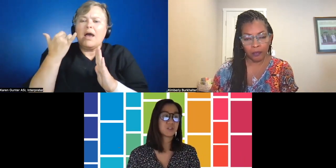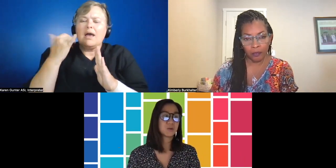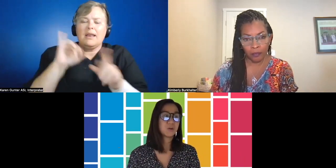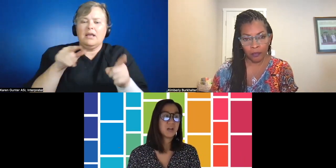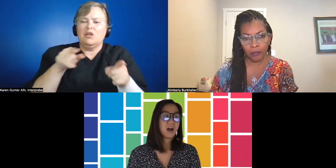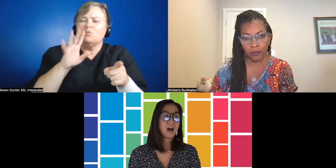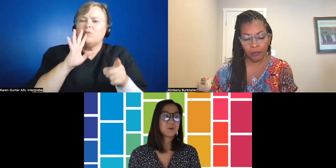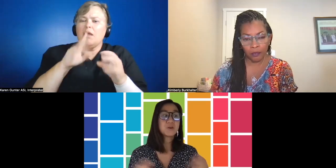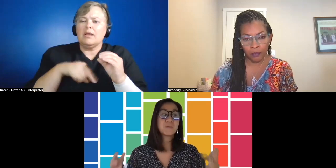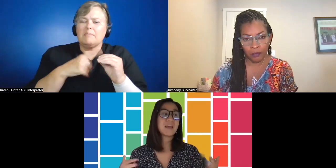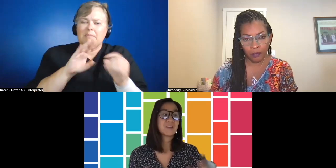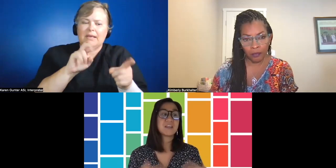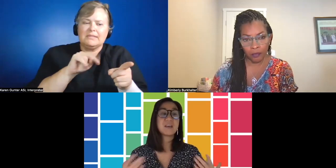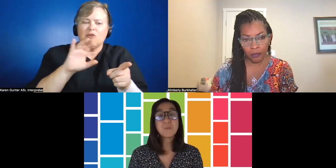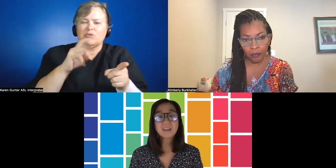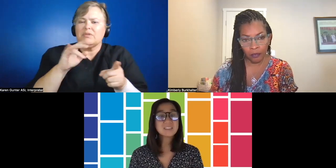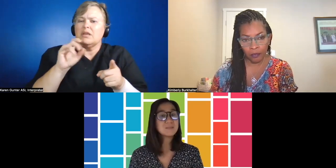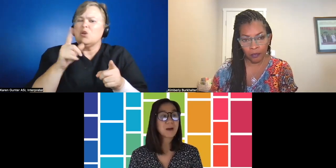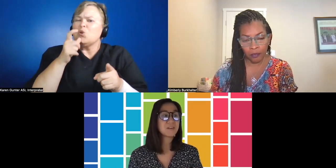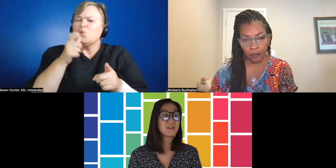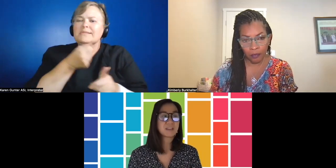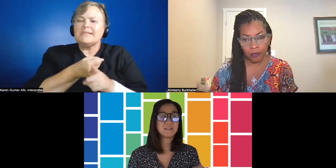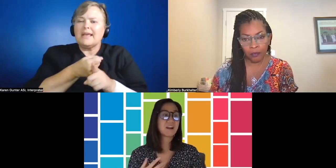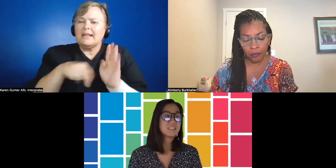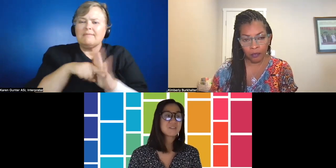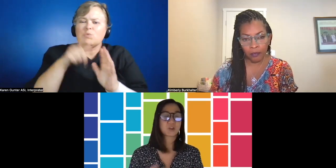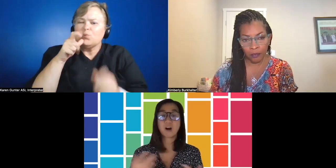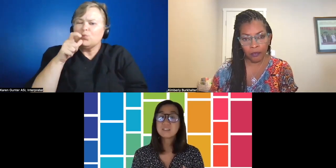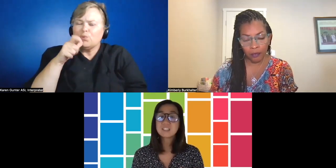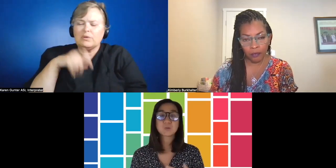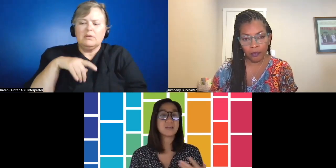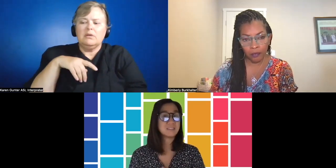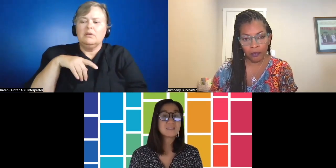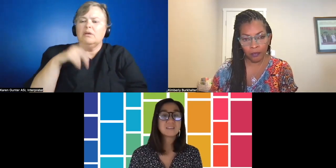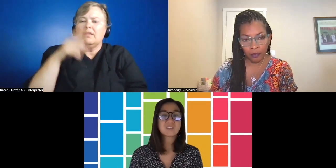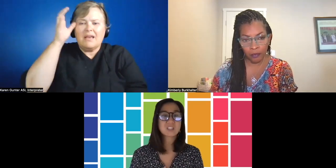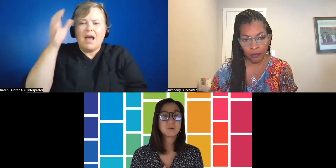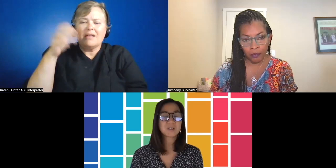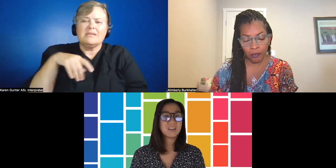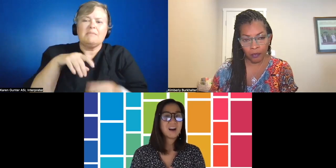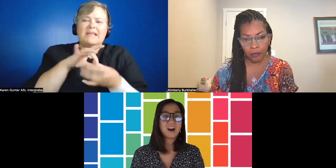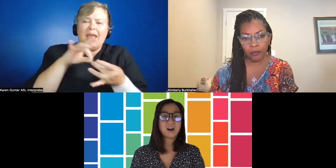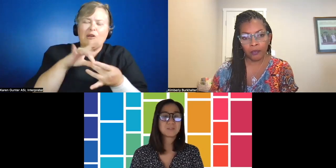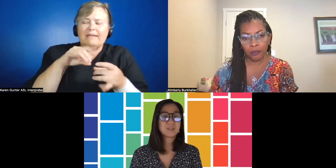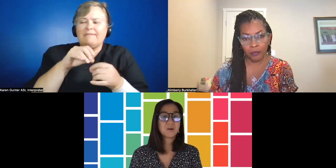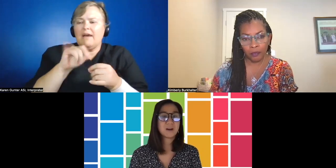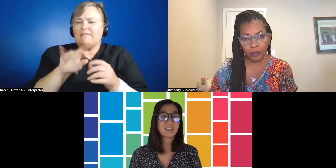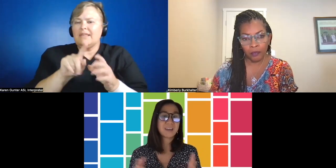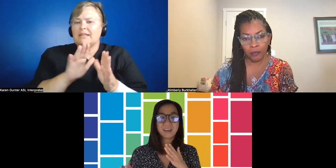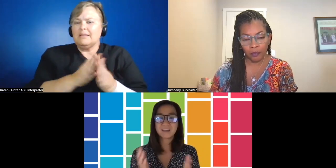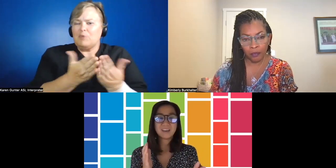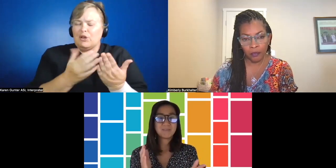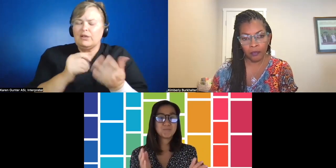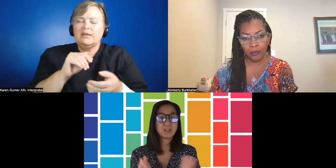speaking to. Who could be negatively impacted by the narratives or the concepts or the ideas in this textbook? So